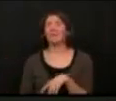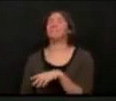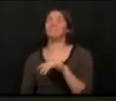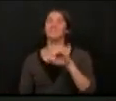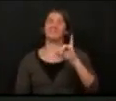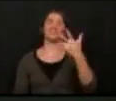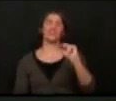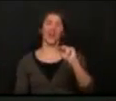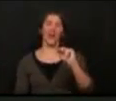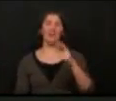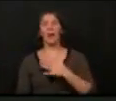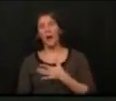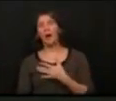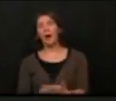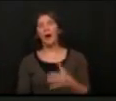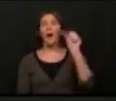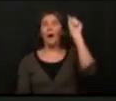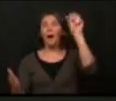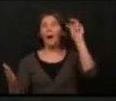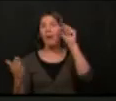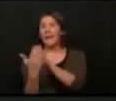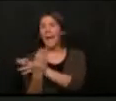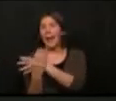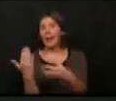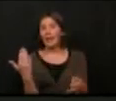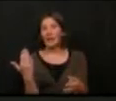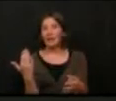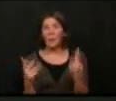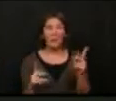All right. We're losing everybody.